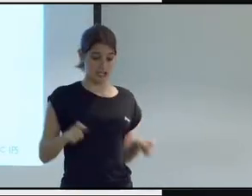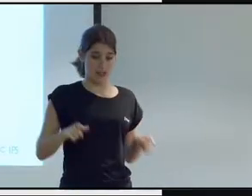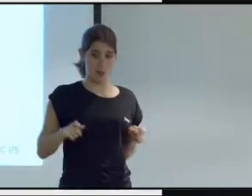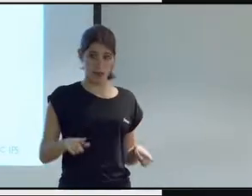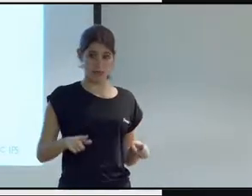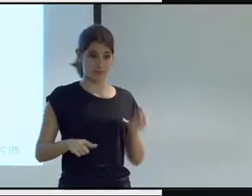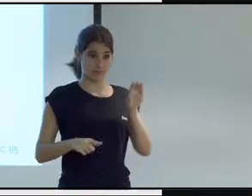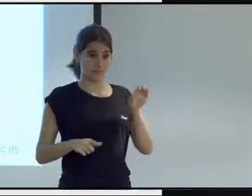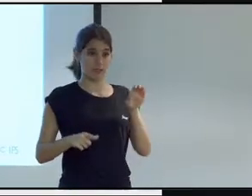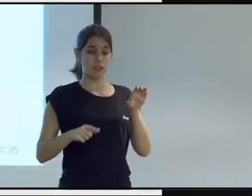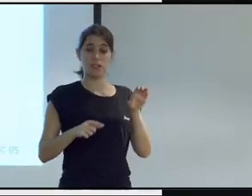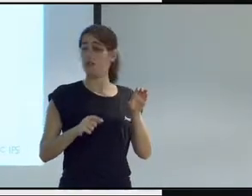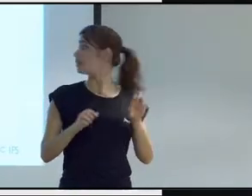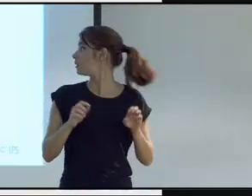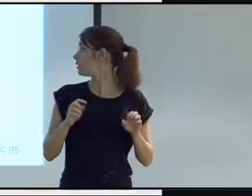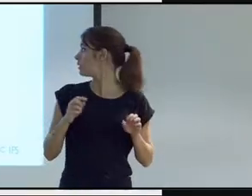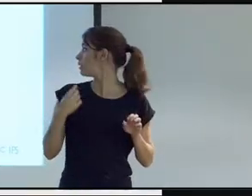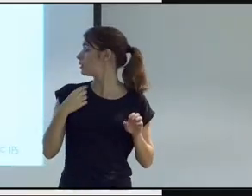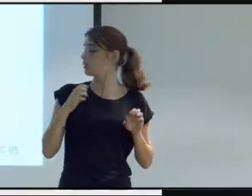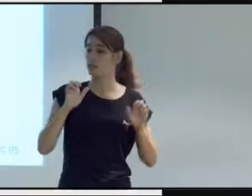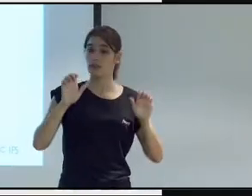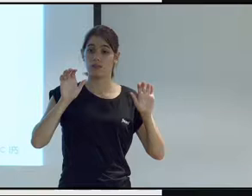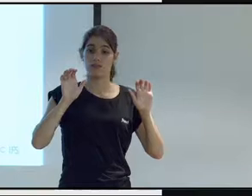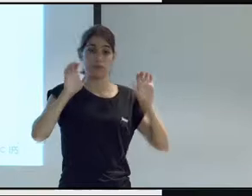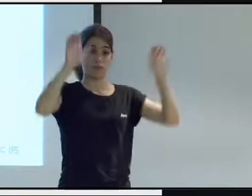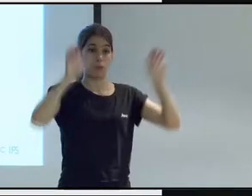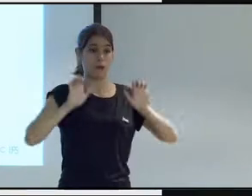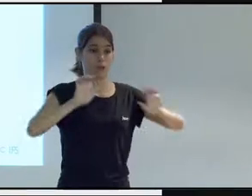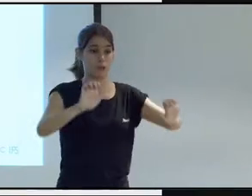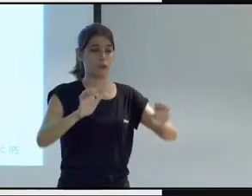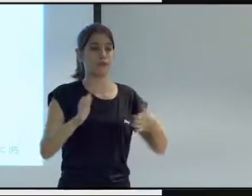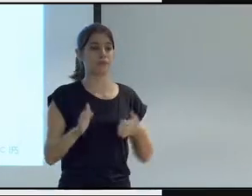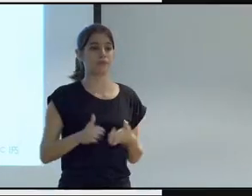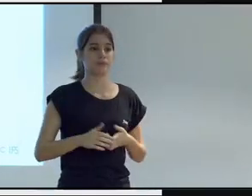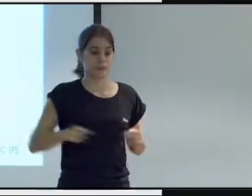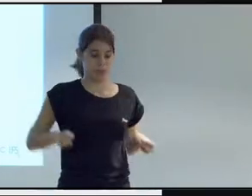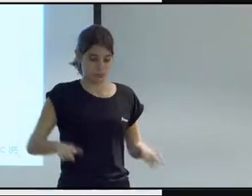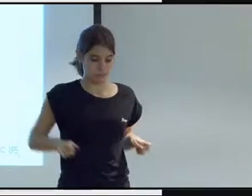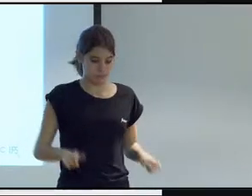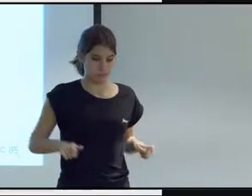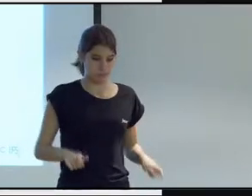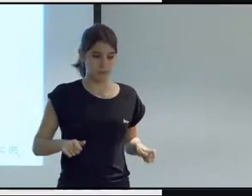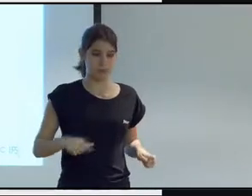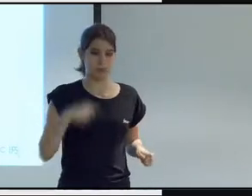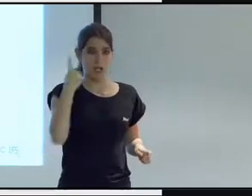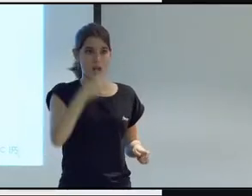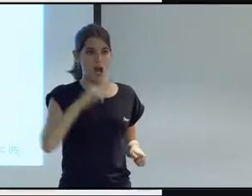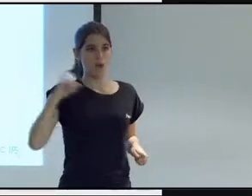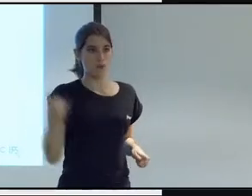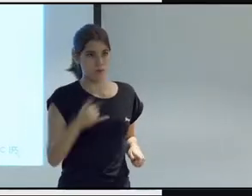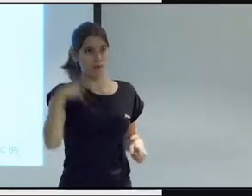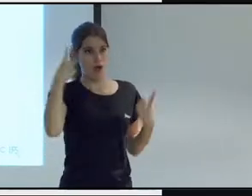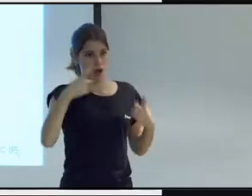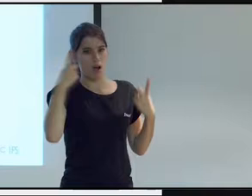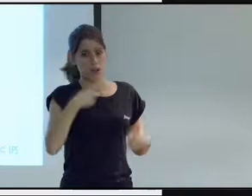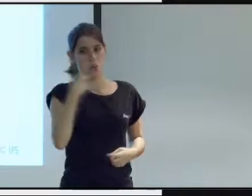Here's a boy in his wheelchair. His arms are on the wheels, and he looked